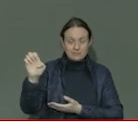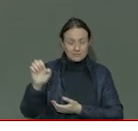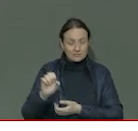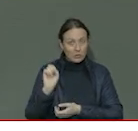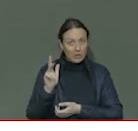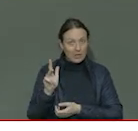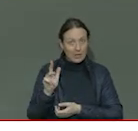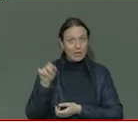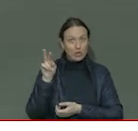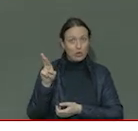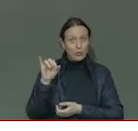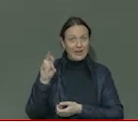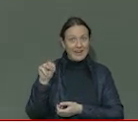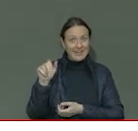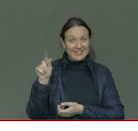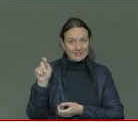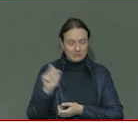to demarcate his area.